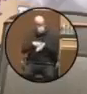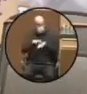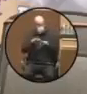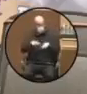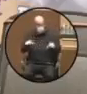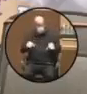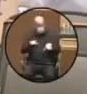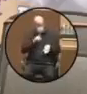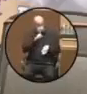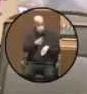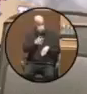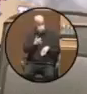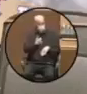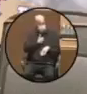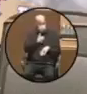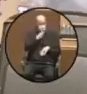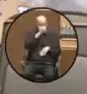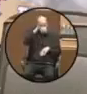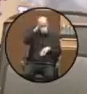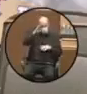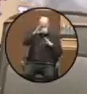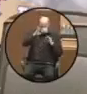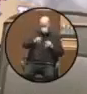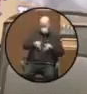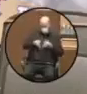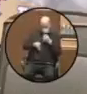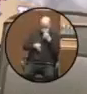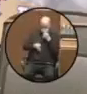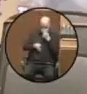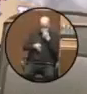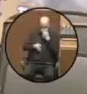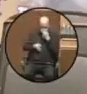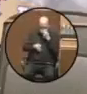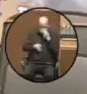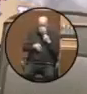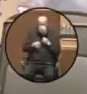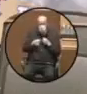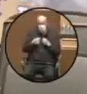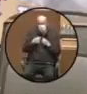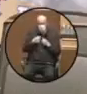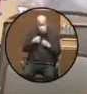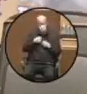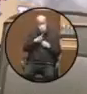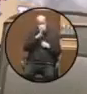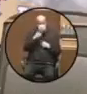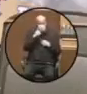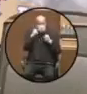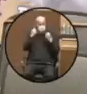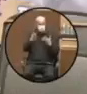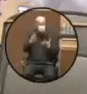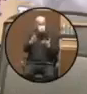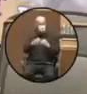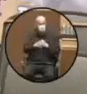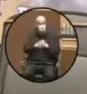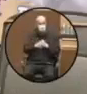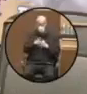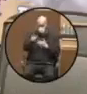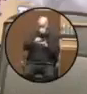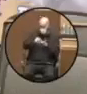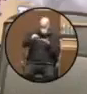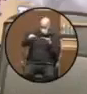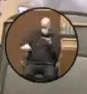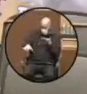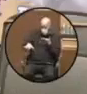to the parents. I believe I speak for hundreds, if not thousands of parents when I say, remove the